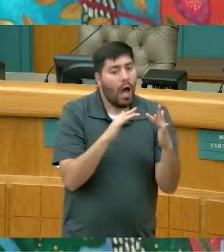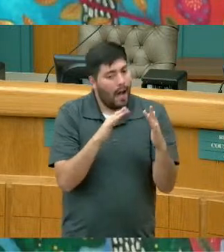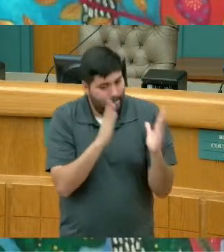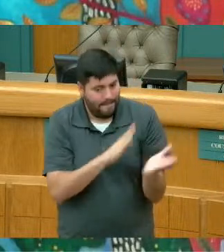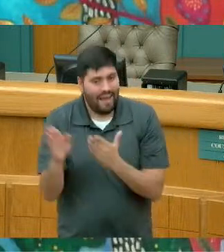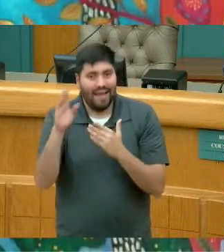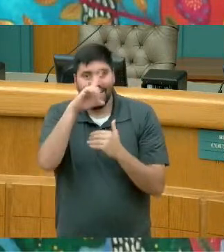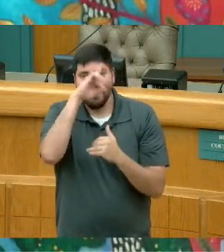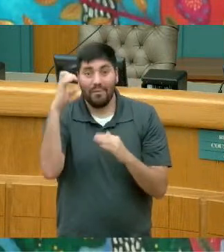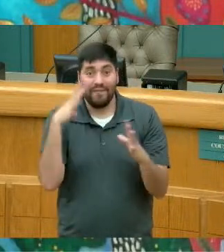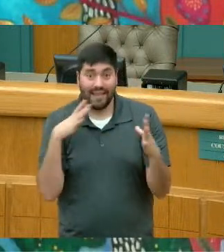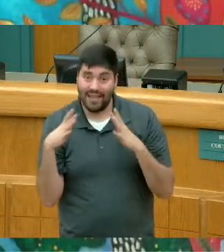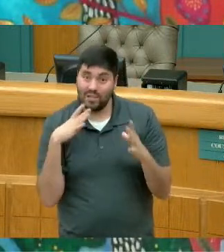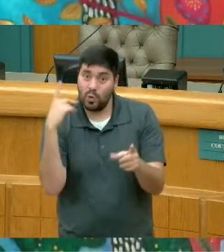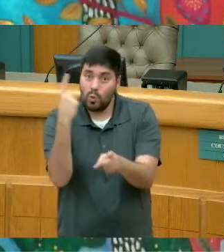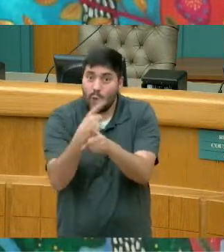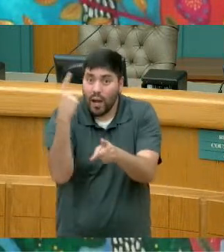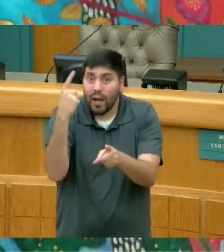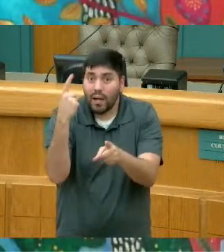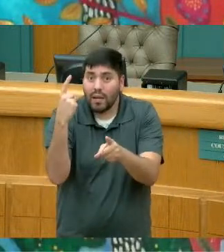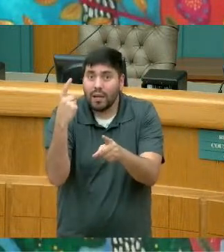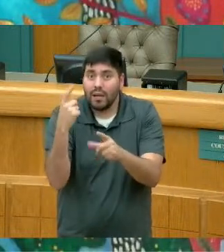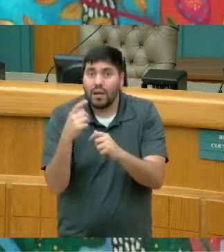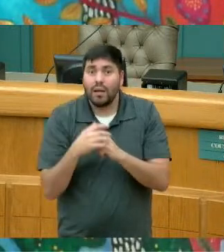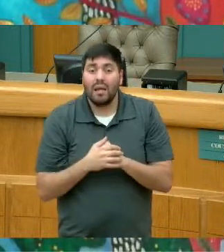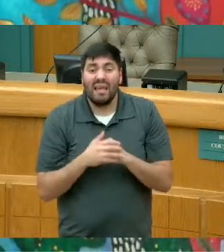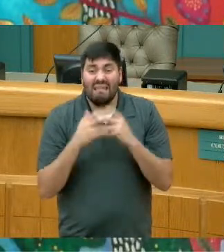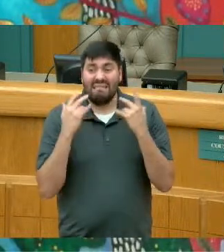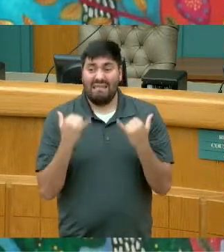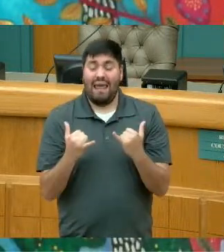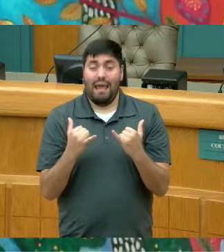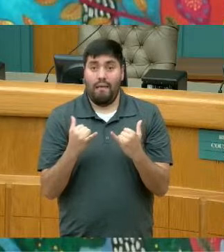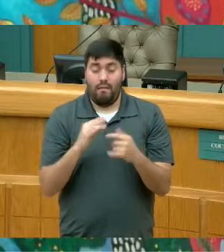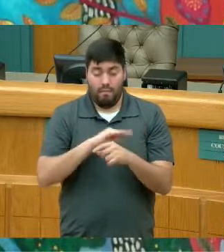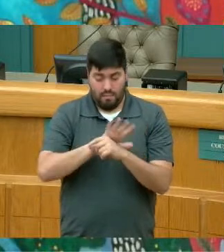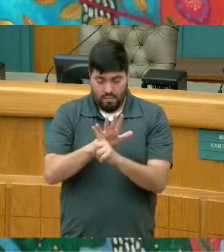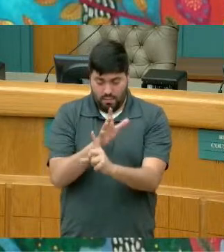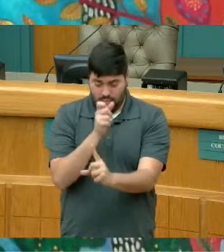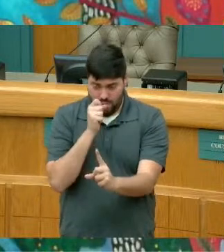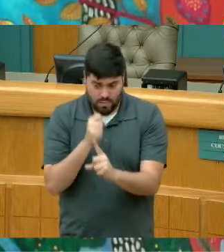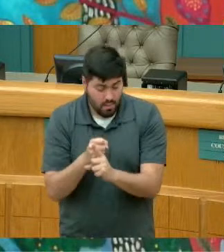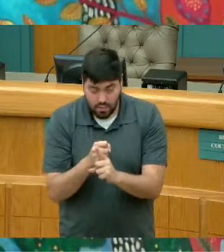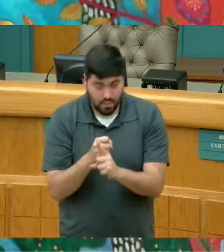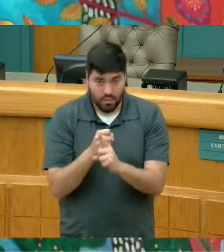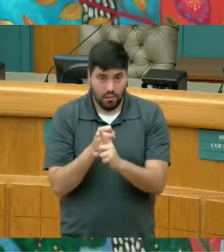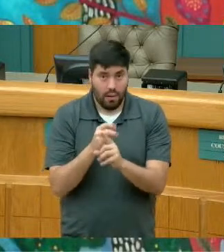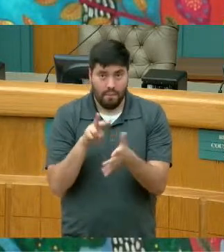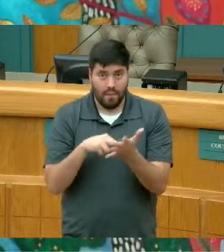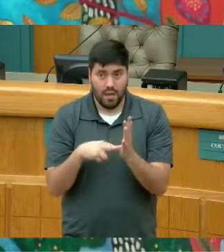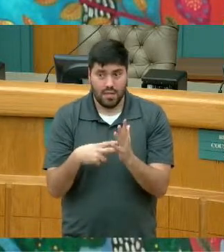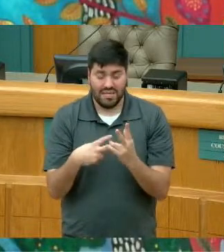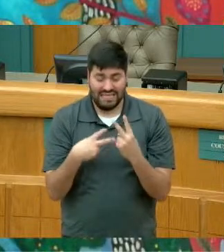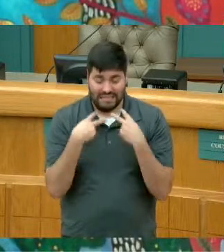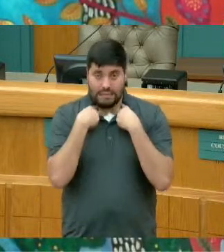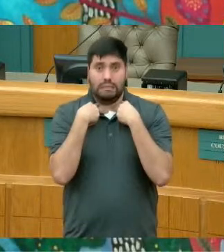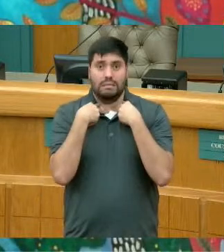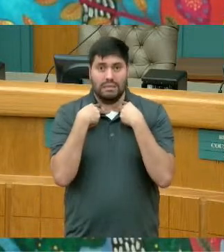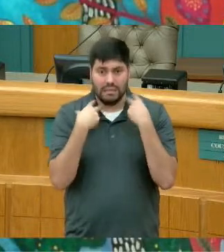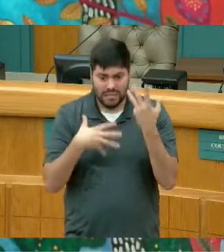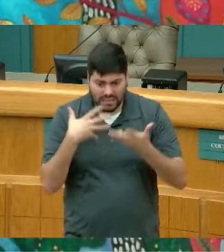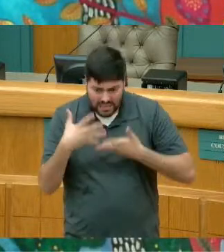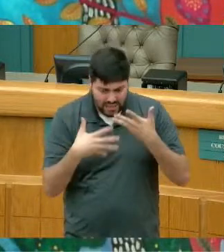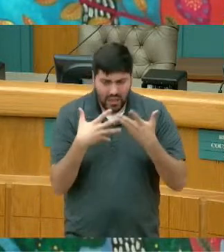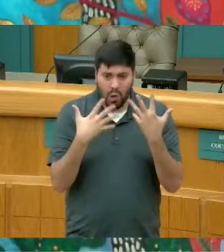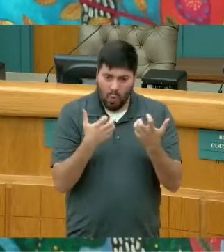summer vacations, don't we? And how cruel it has been to have this type of disease hit us impactfully